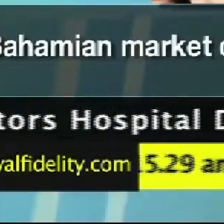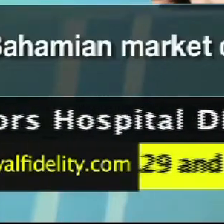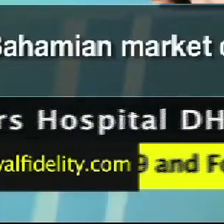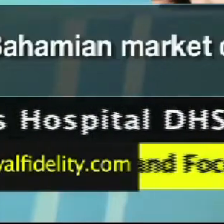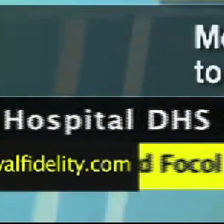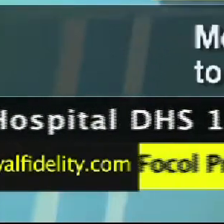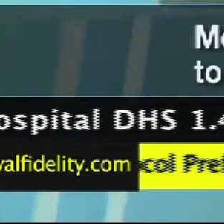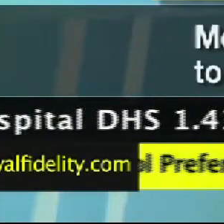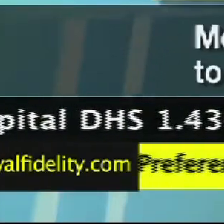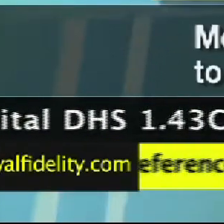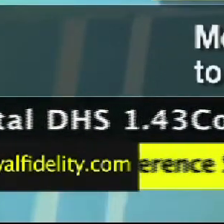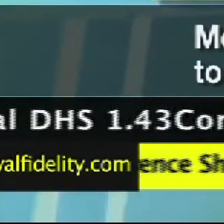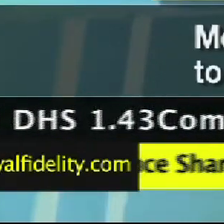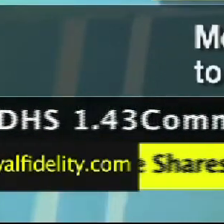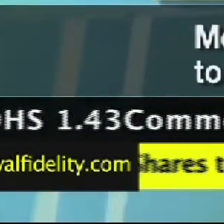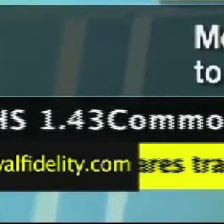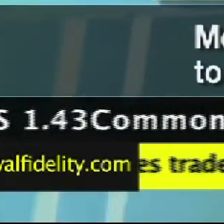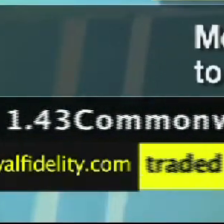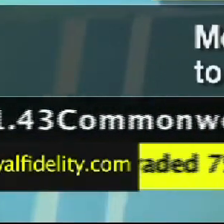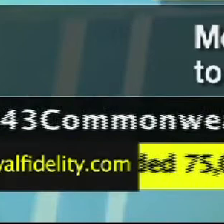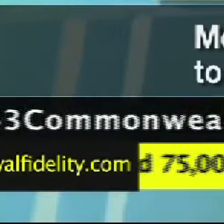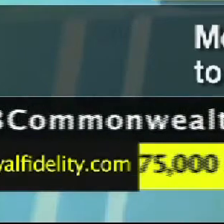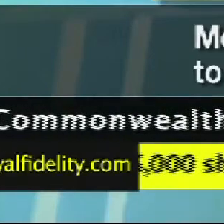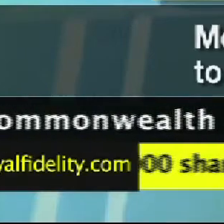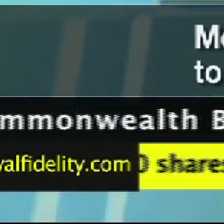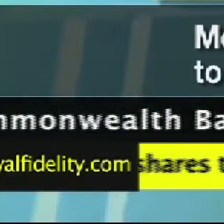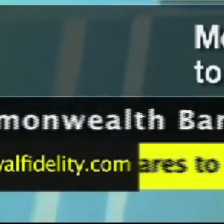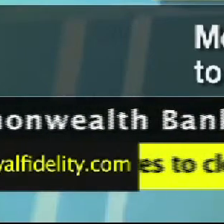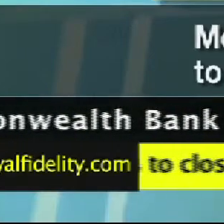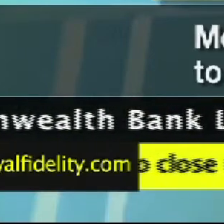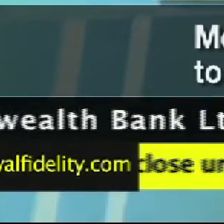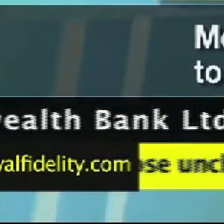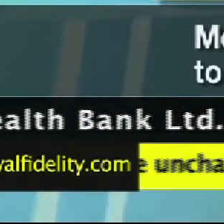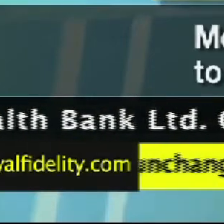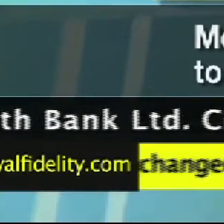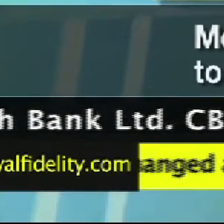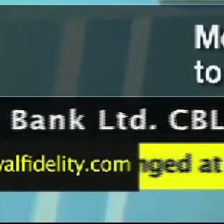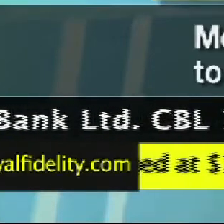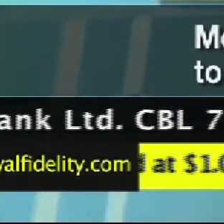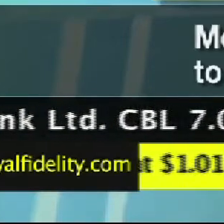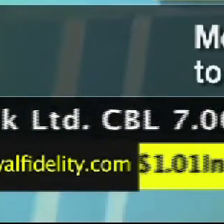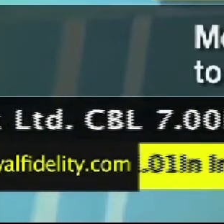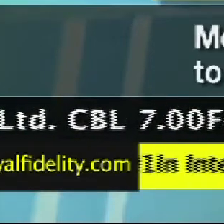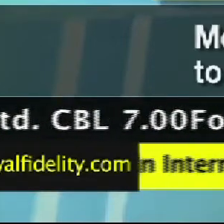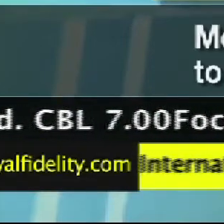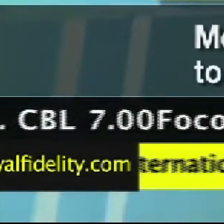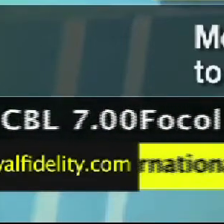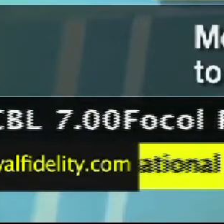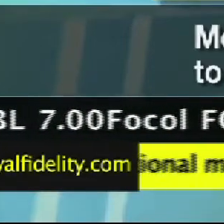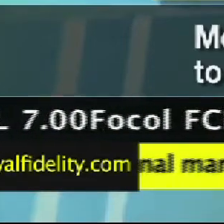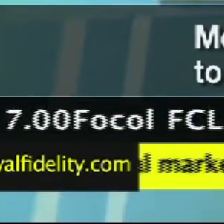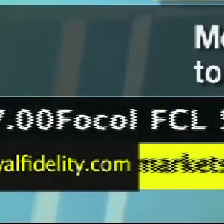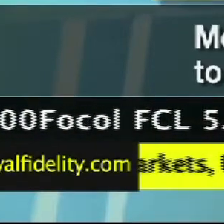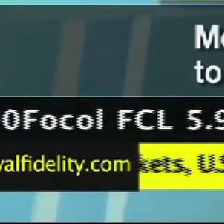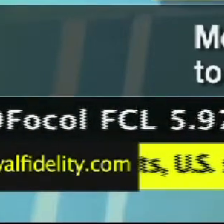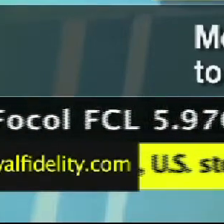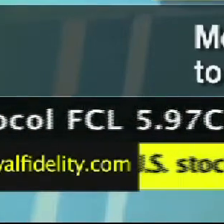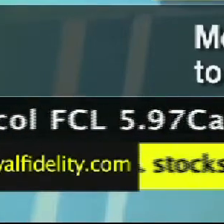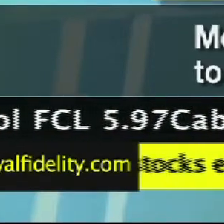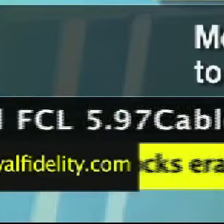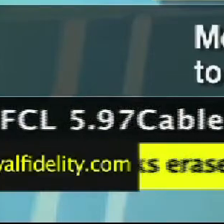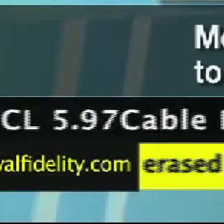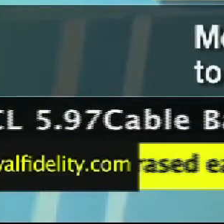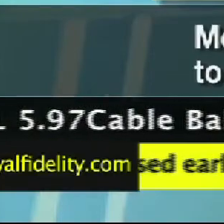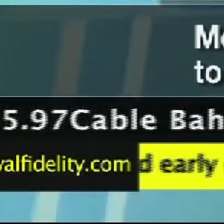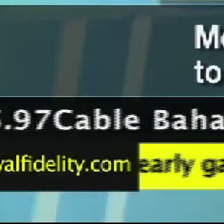telephone service. In other business news, new opportunities for employment becoming available in the gaming sector. Experts say the new opportunities